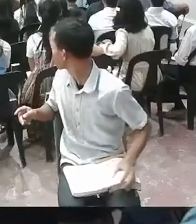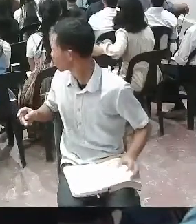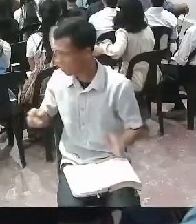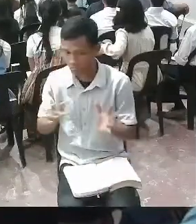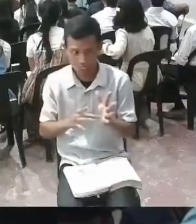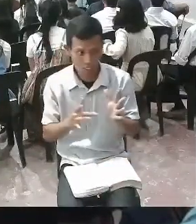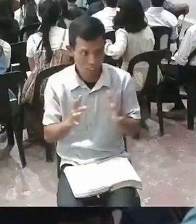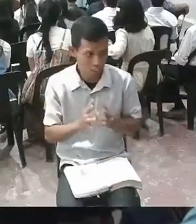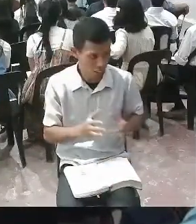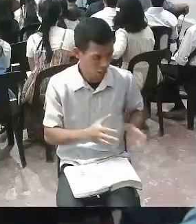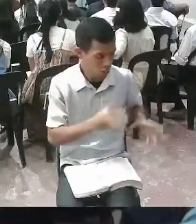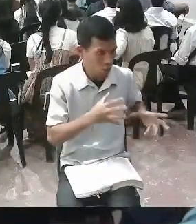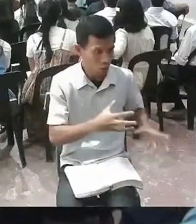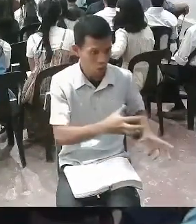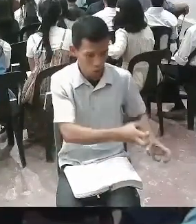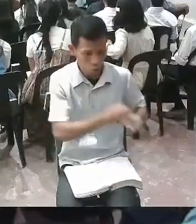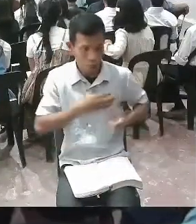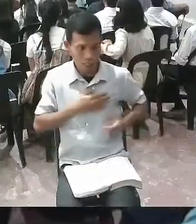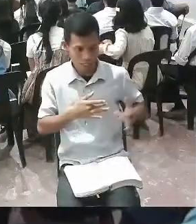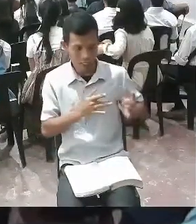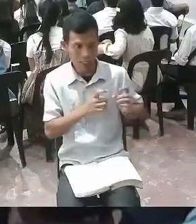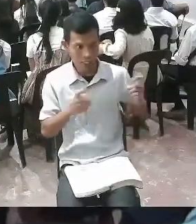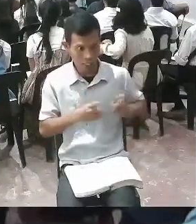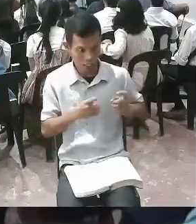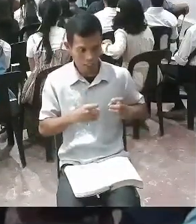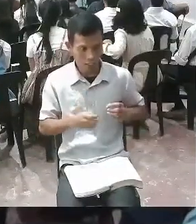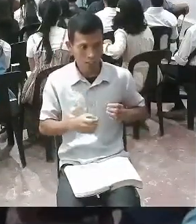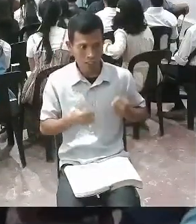He took my sin.